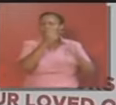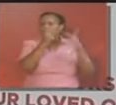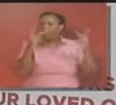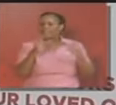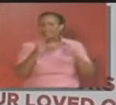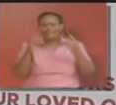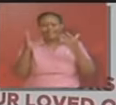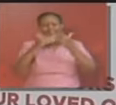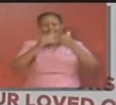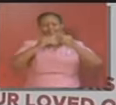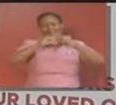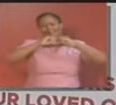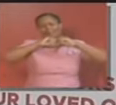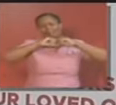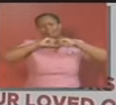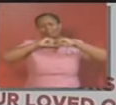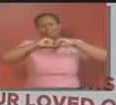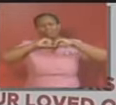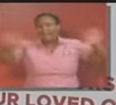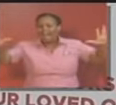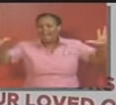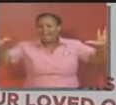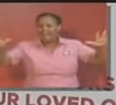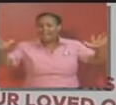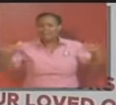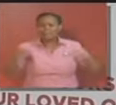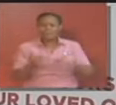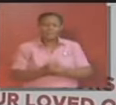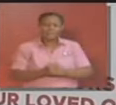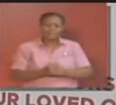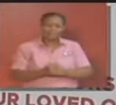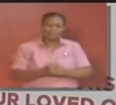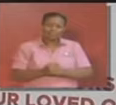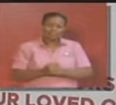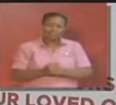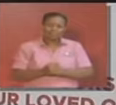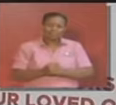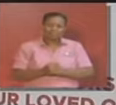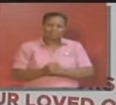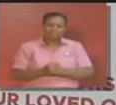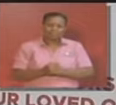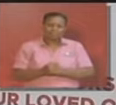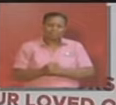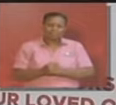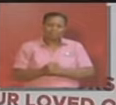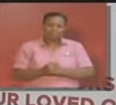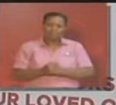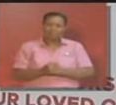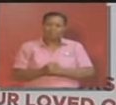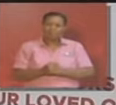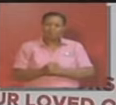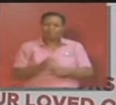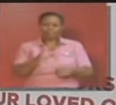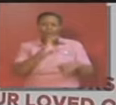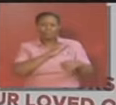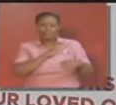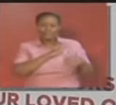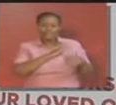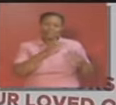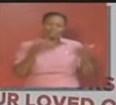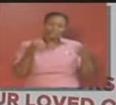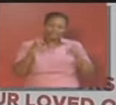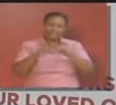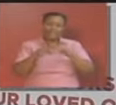So with regard to our persons who are there to protect and to serve, we have had cases